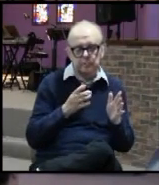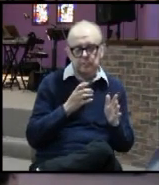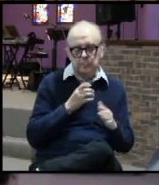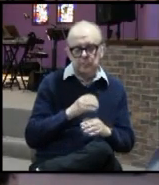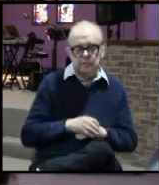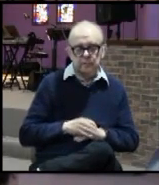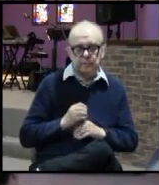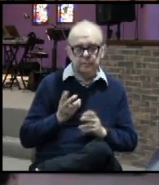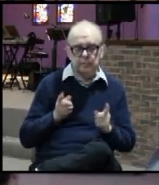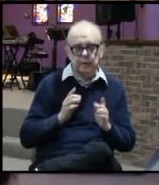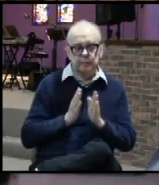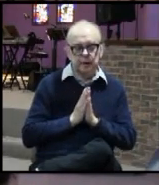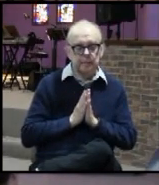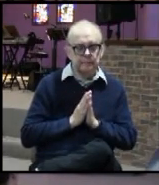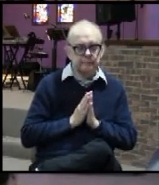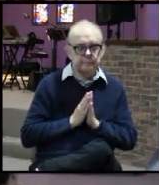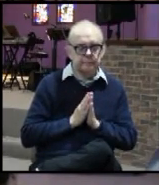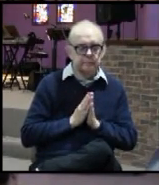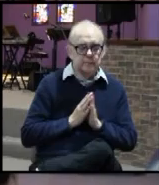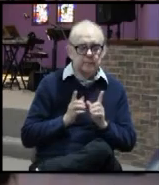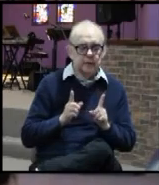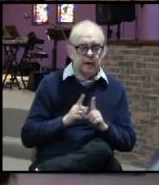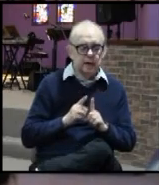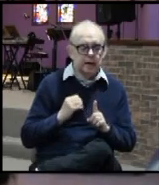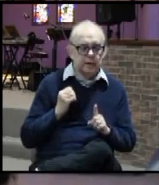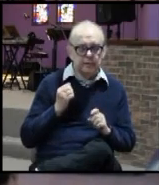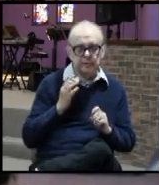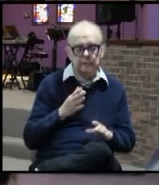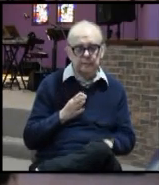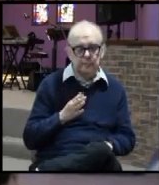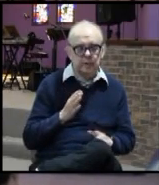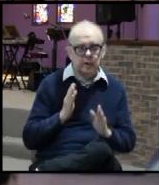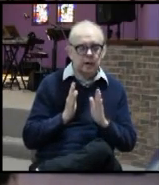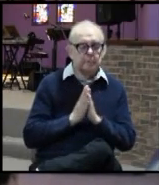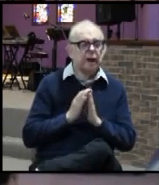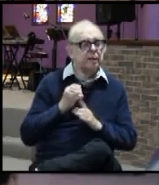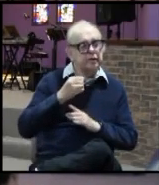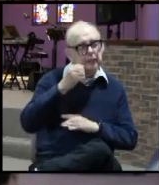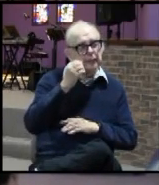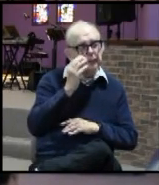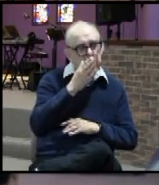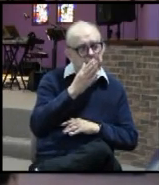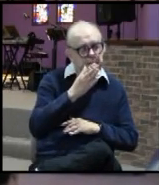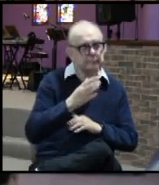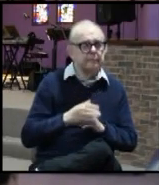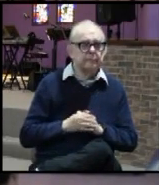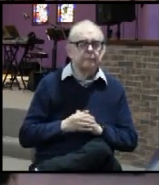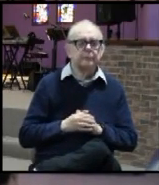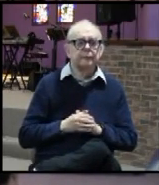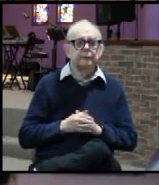Our Father. When you pray to your Father. Amen. You pray to him. But